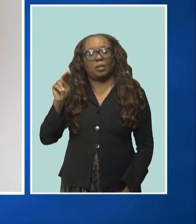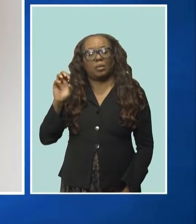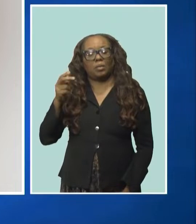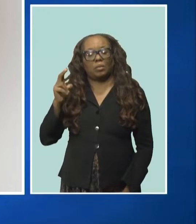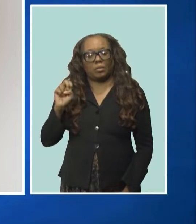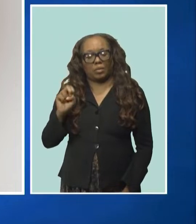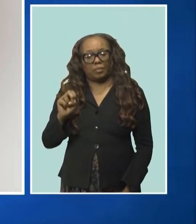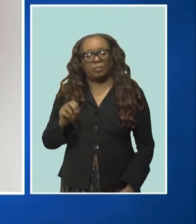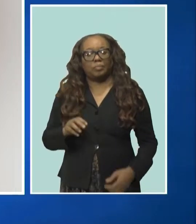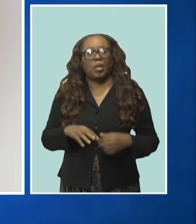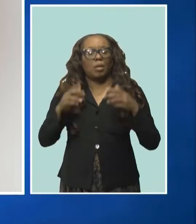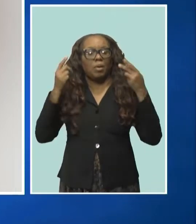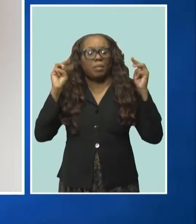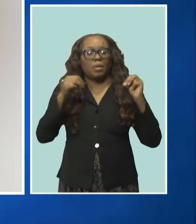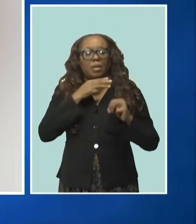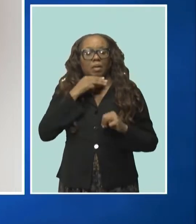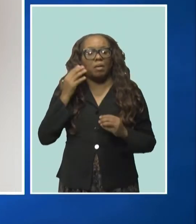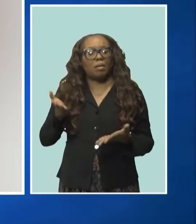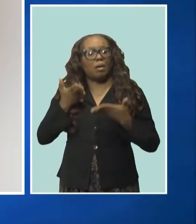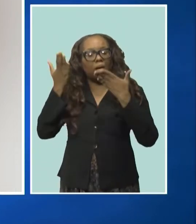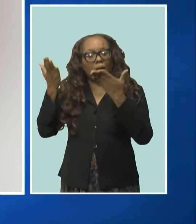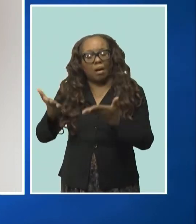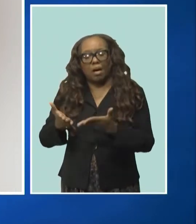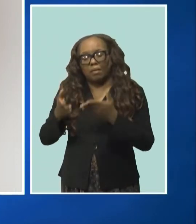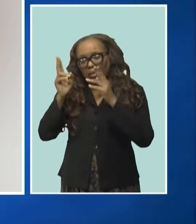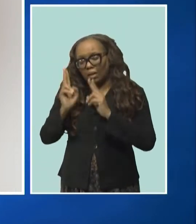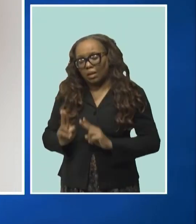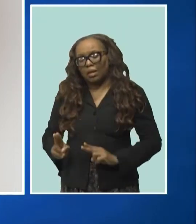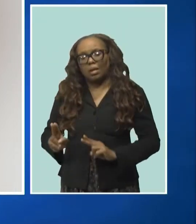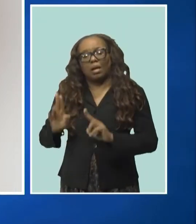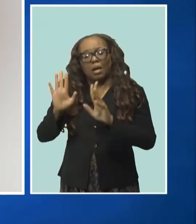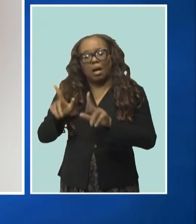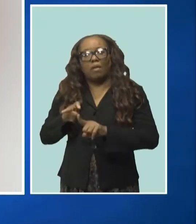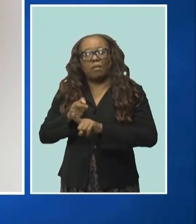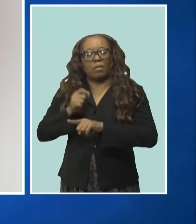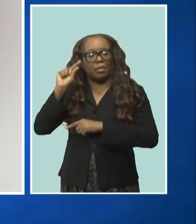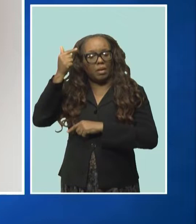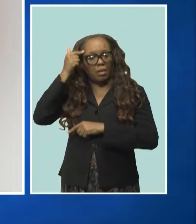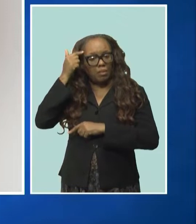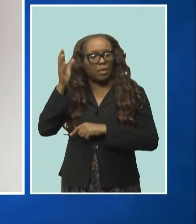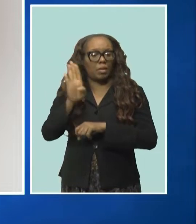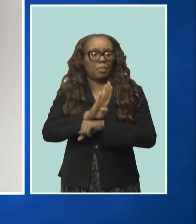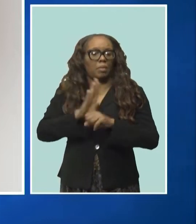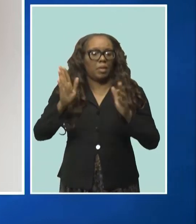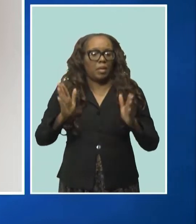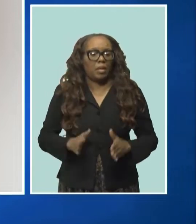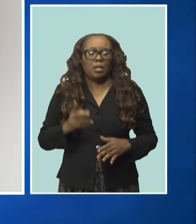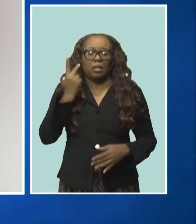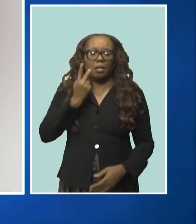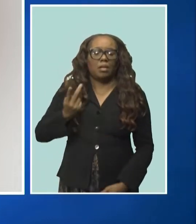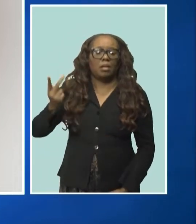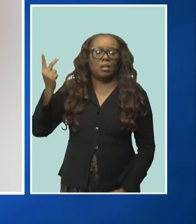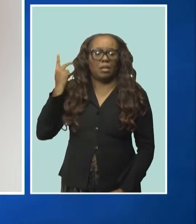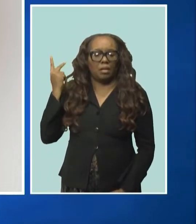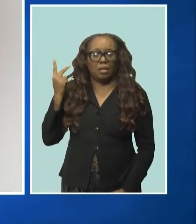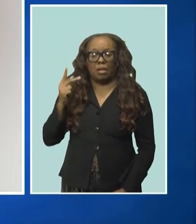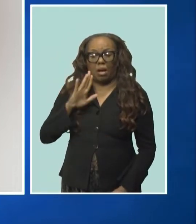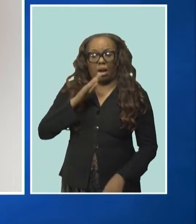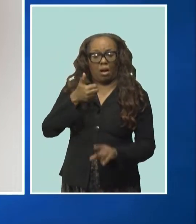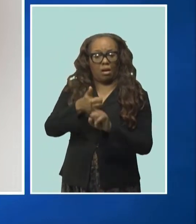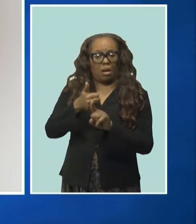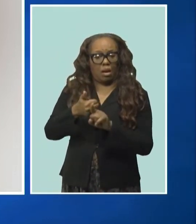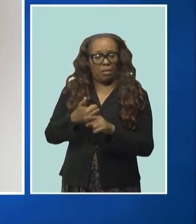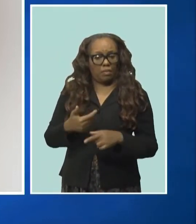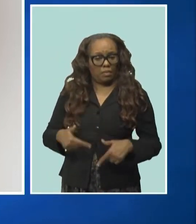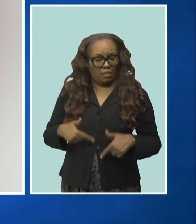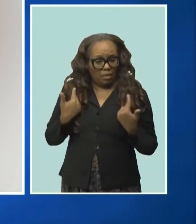era and offered condolences on behalf of the government and the people of Barbados. She said as she reflected on her own life, she cannot help